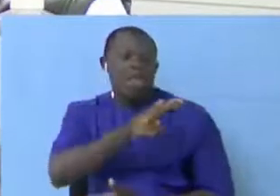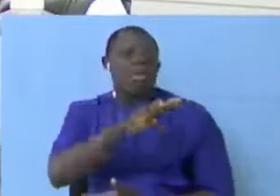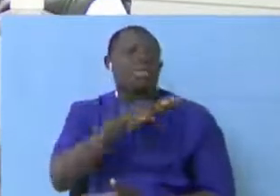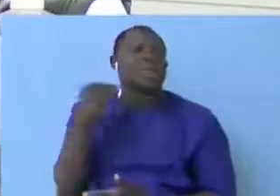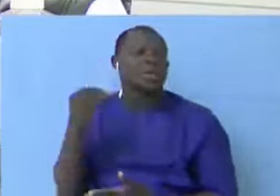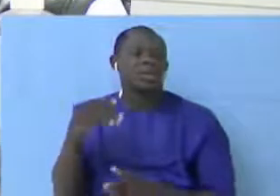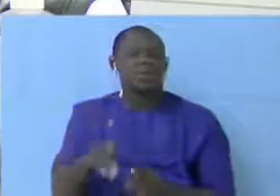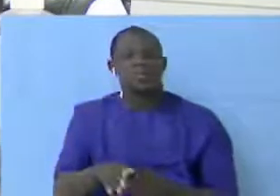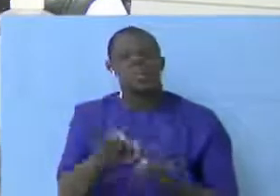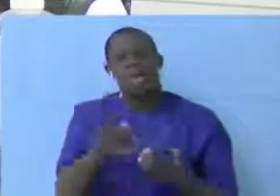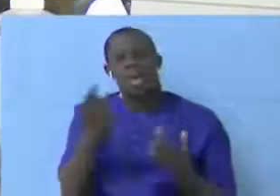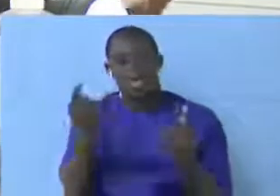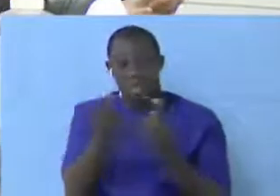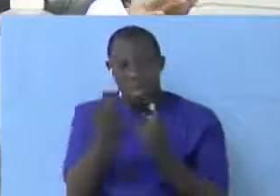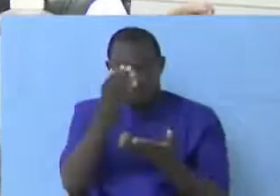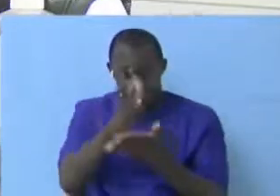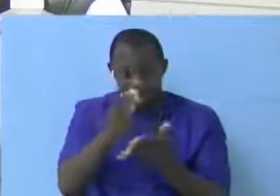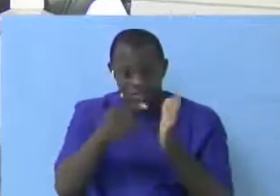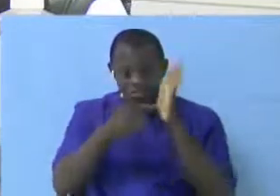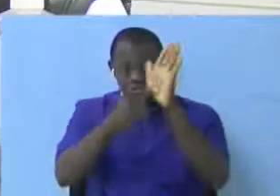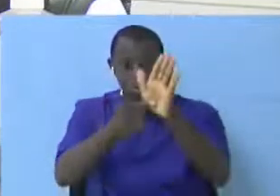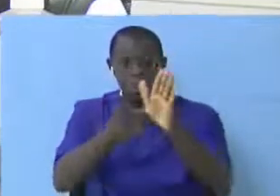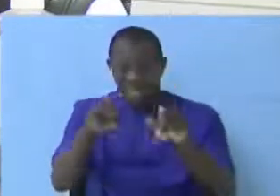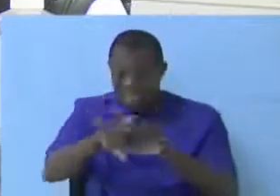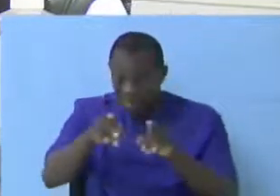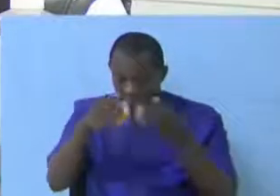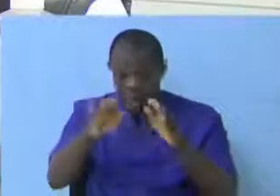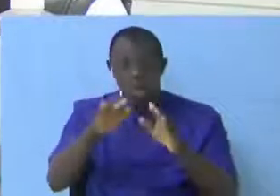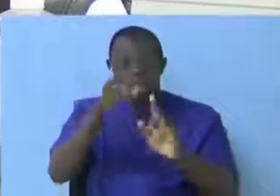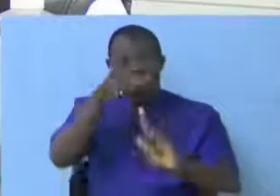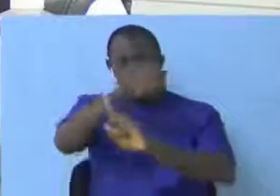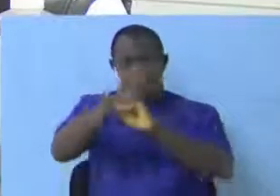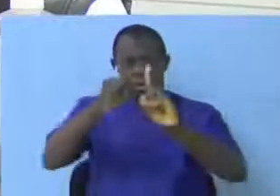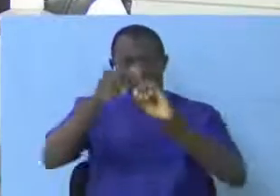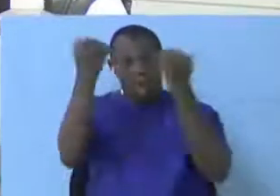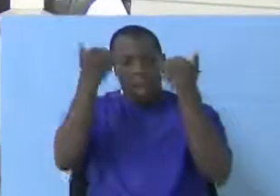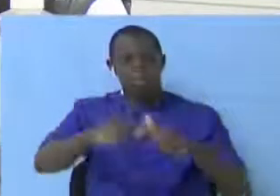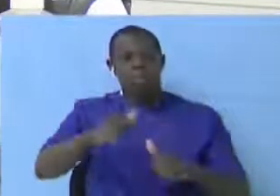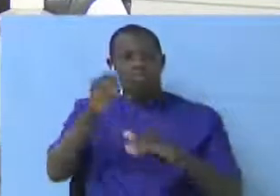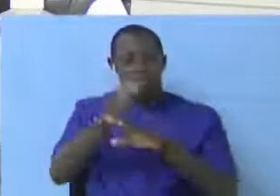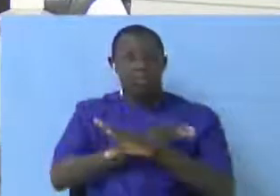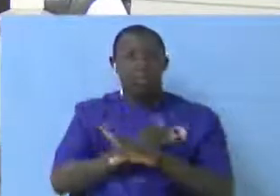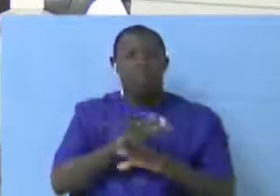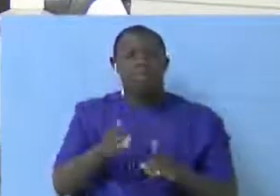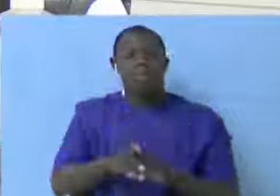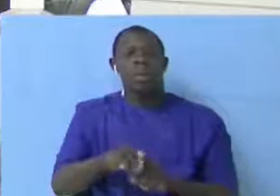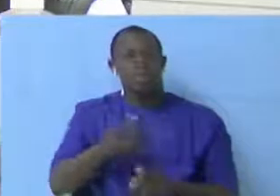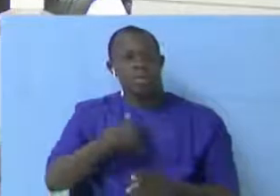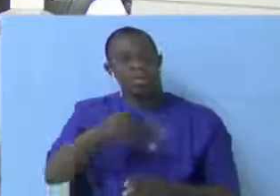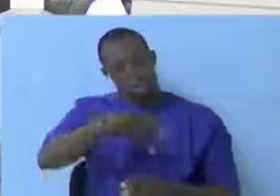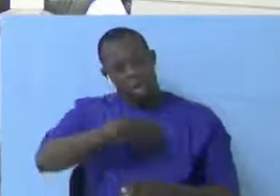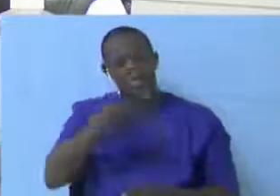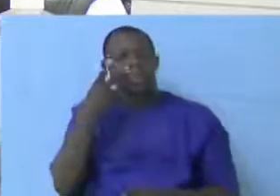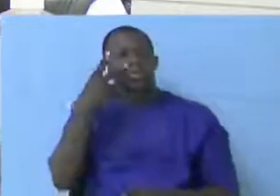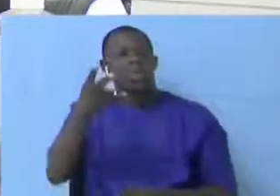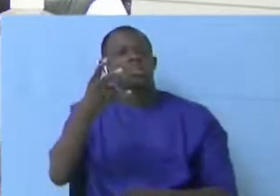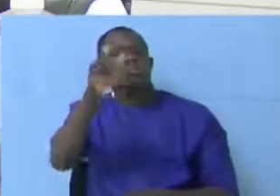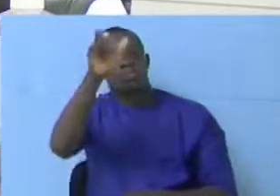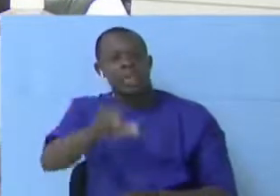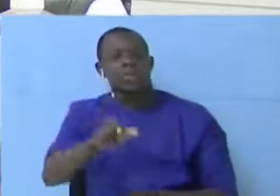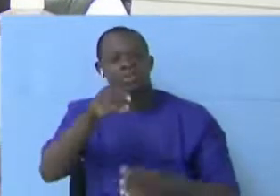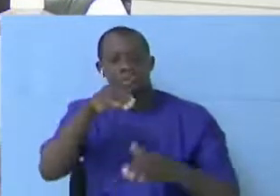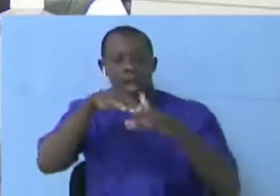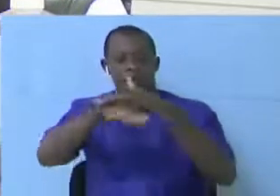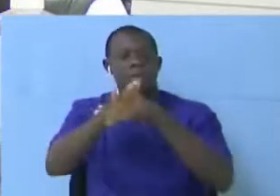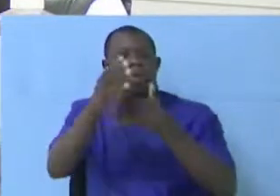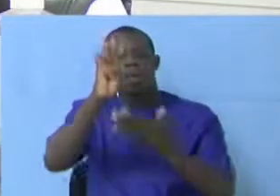the facts are presented like they were in this occasion, I would not hold back. I would want to see the person in mile 2.